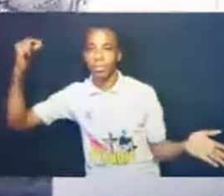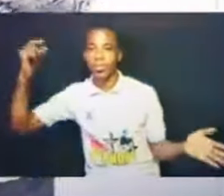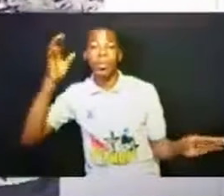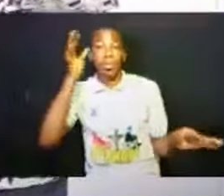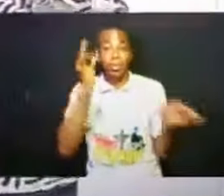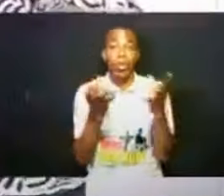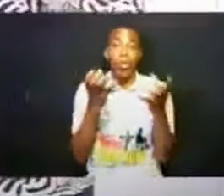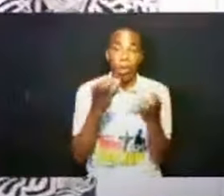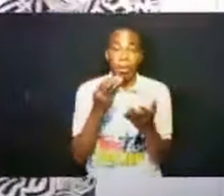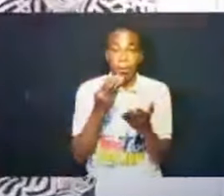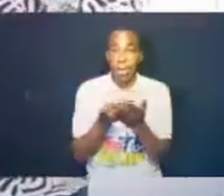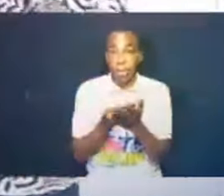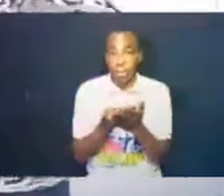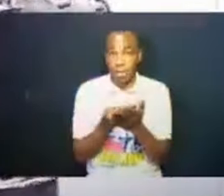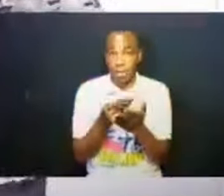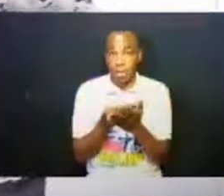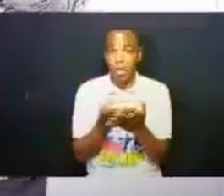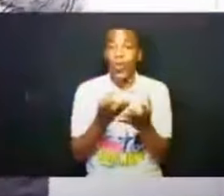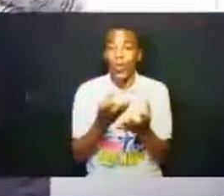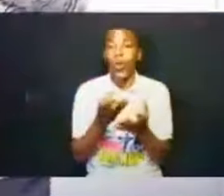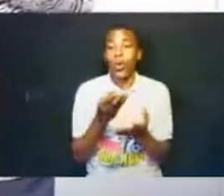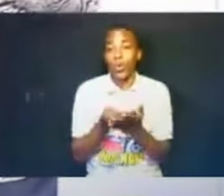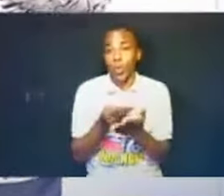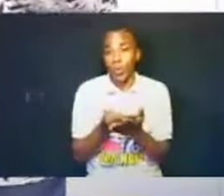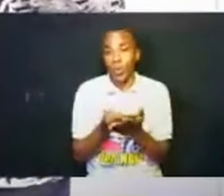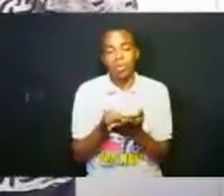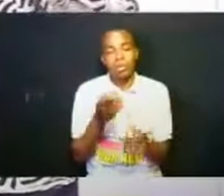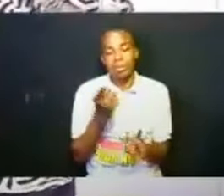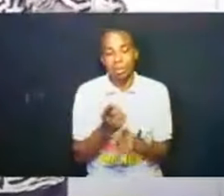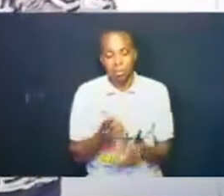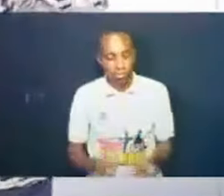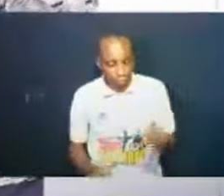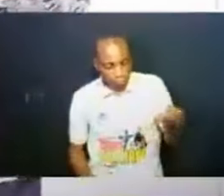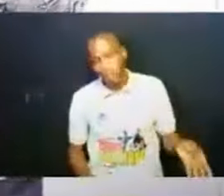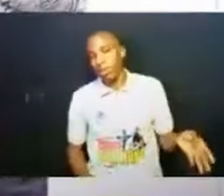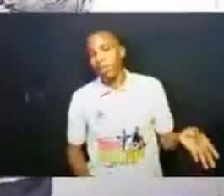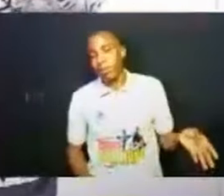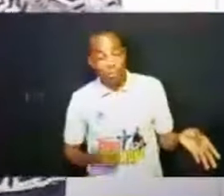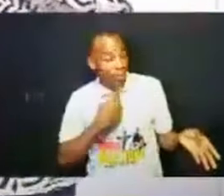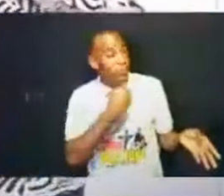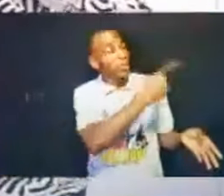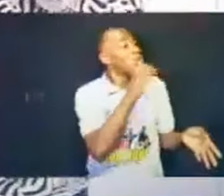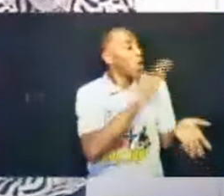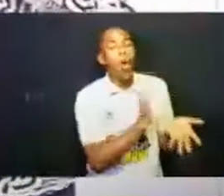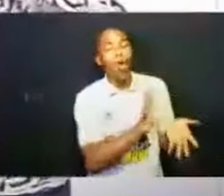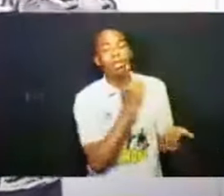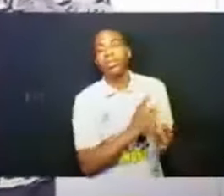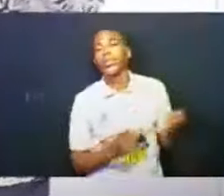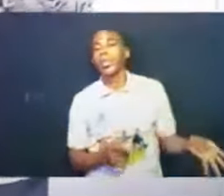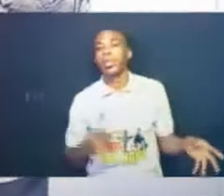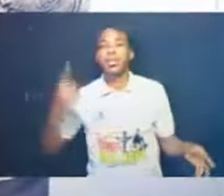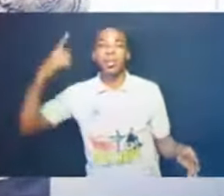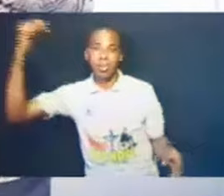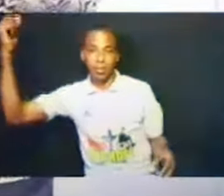some money, then you just put it somewhere, hoping that the lady will see it. The woman also goes, he sees the money, he picks it, but he will